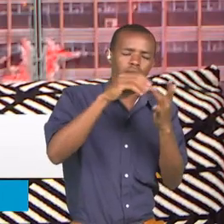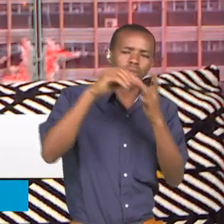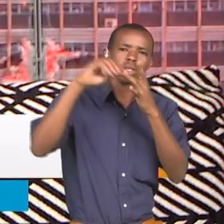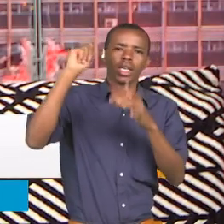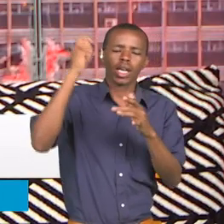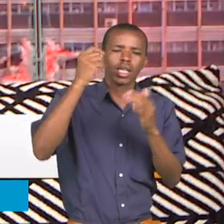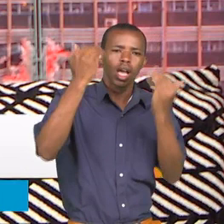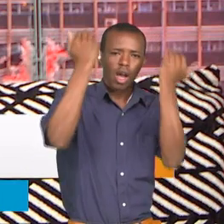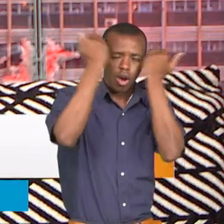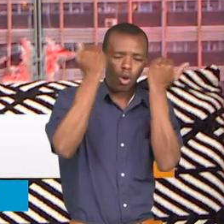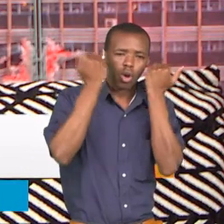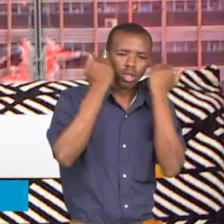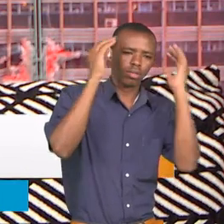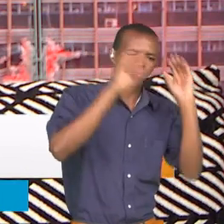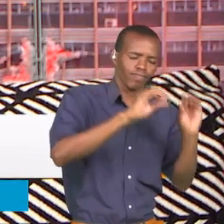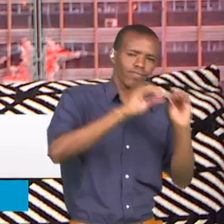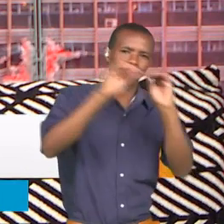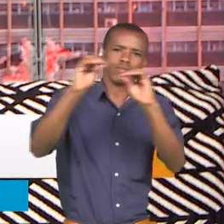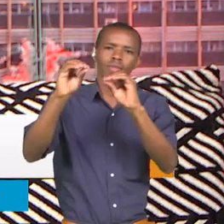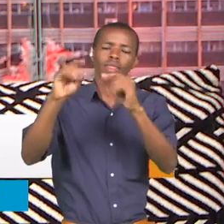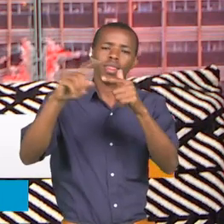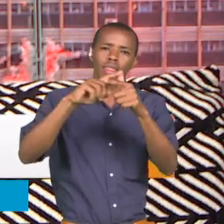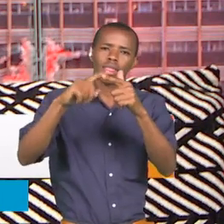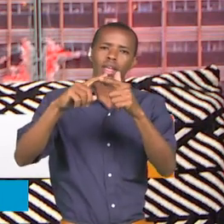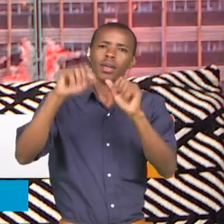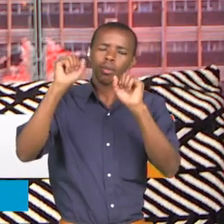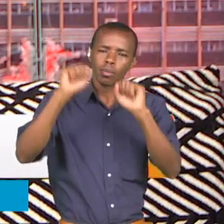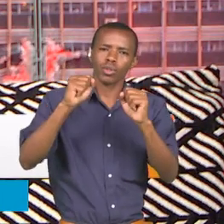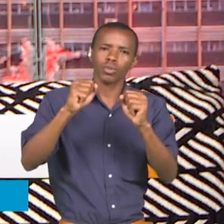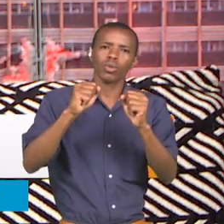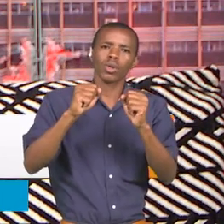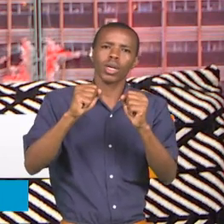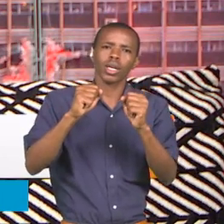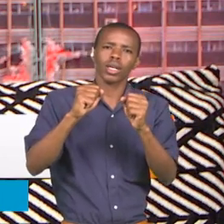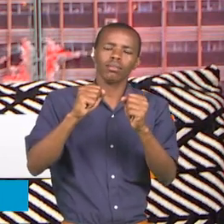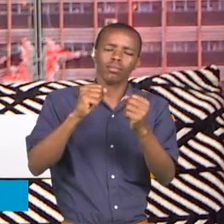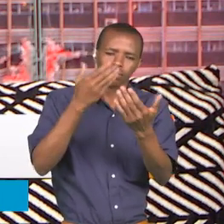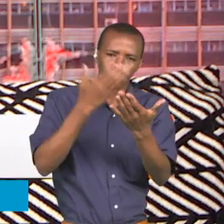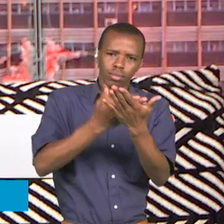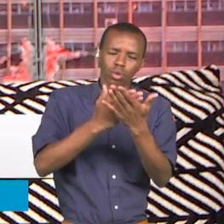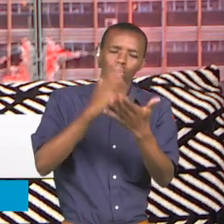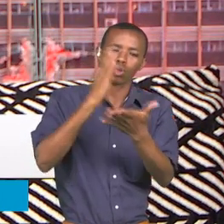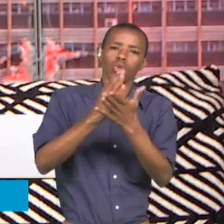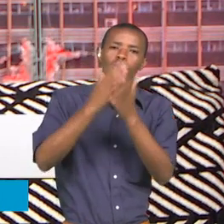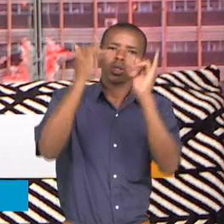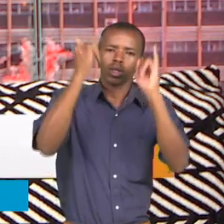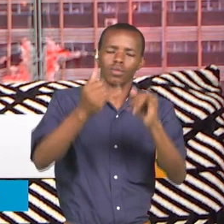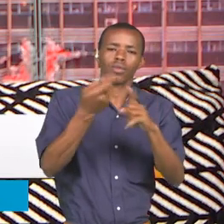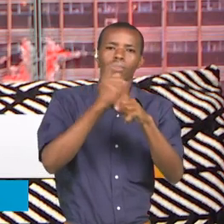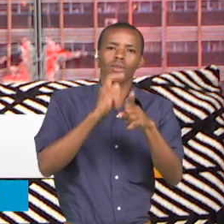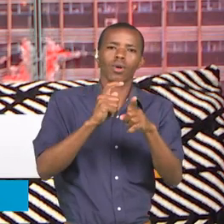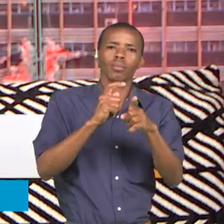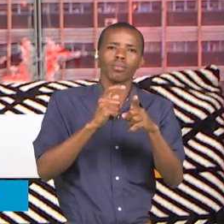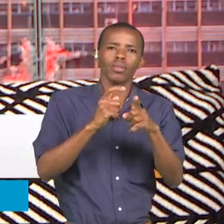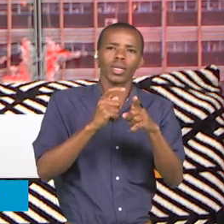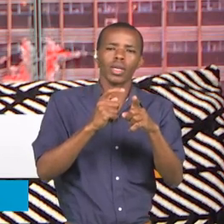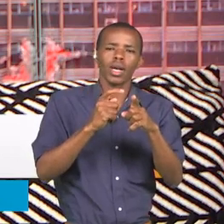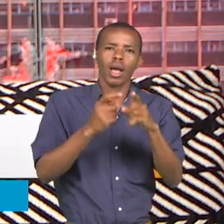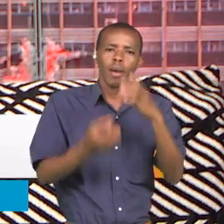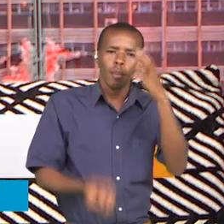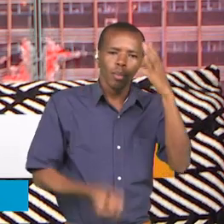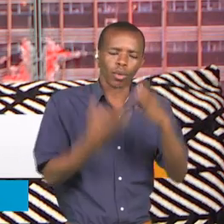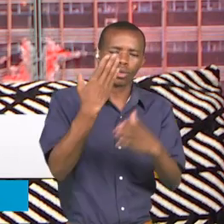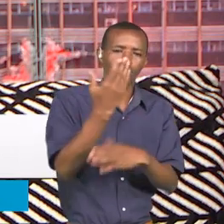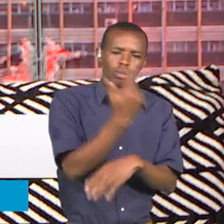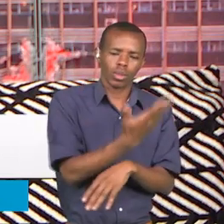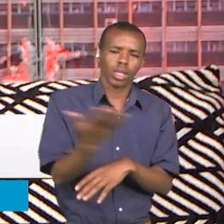you'd go to court, mm-hmm. and you can secure an injunction to stop this person from continuing to produce these